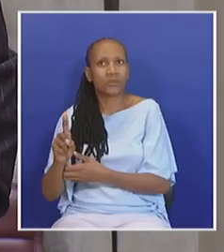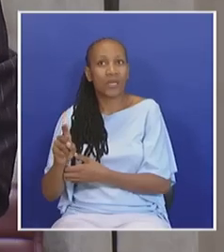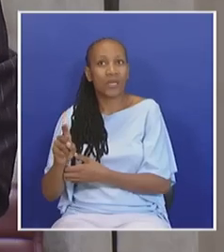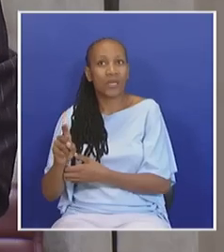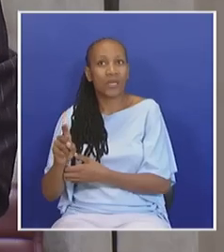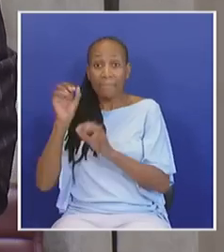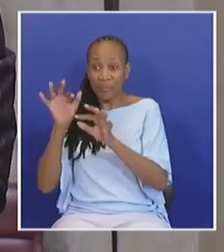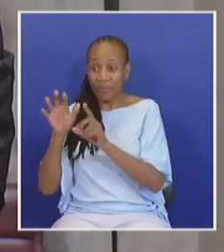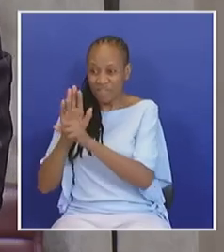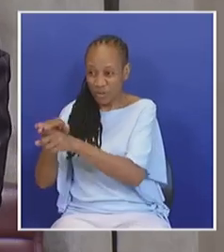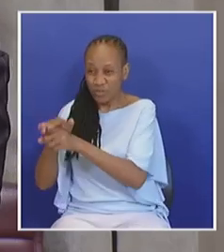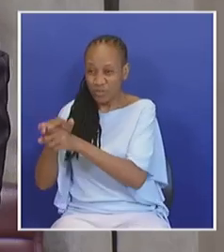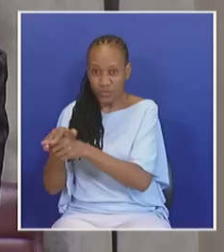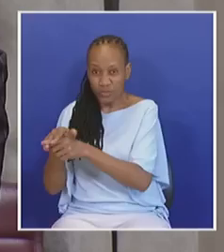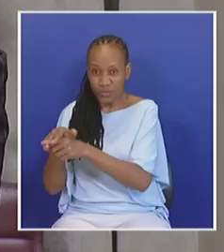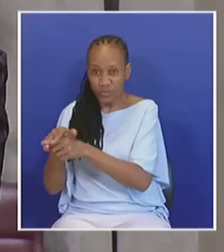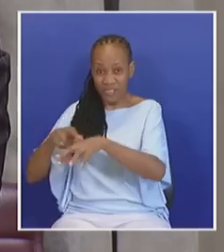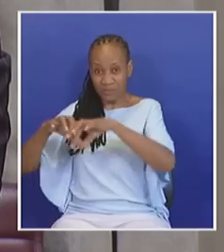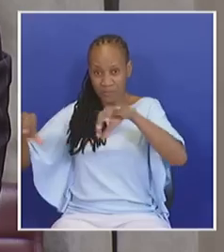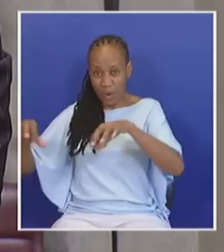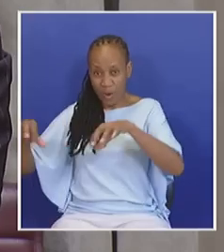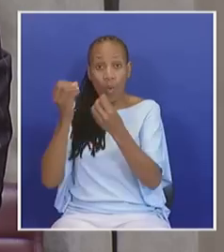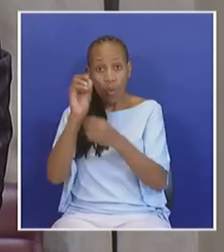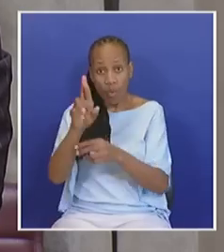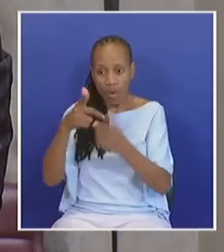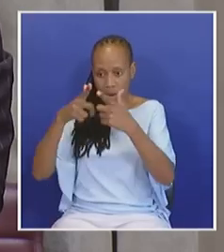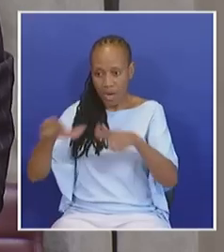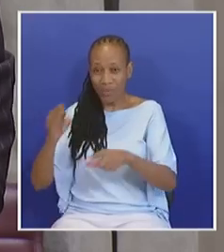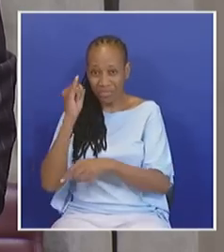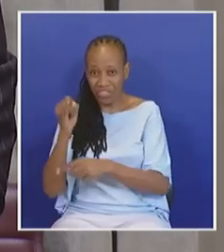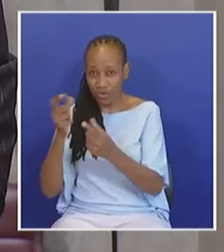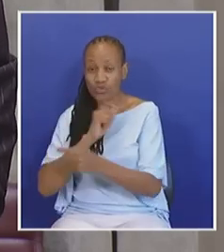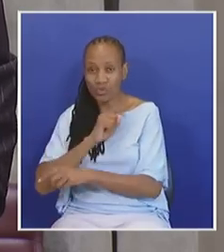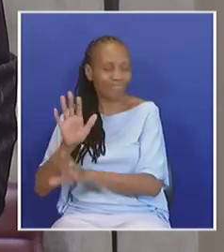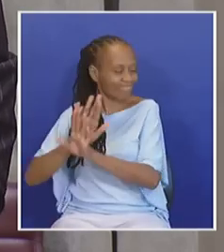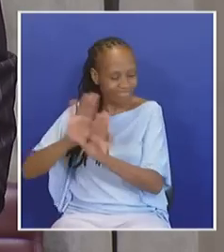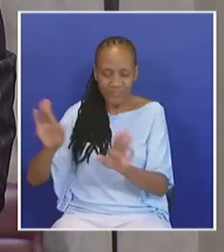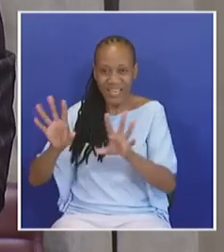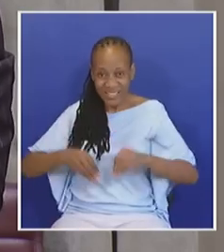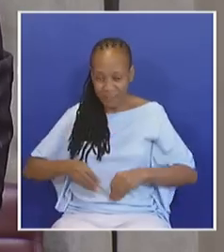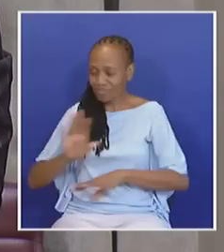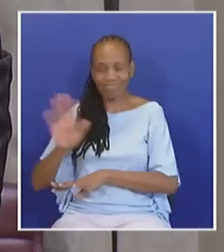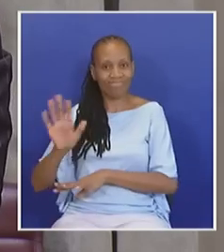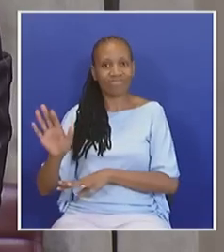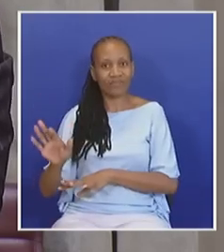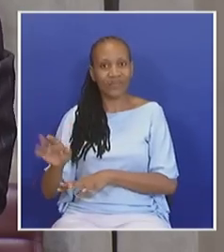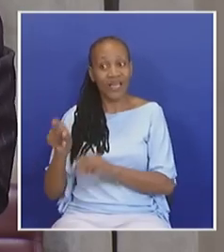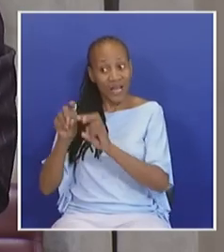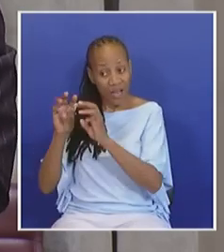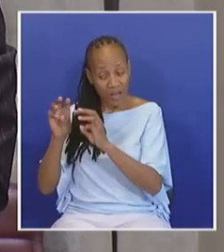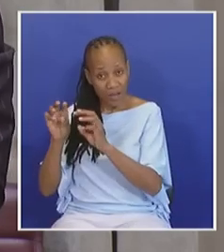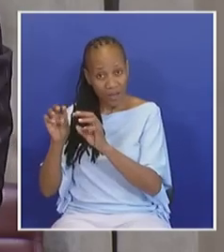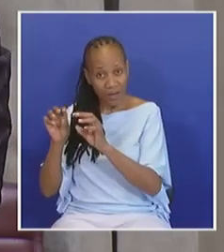Holocaust and to use anti-Semitic language, because that society appreciates the moral clarity and gravity of